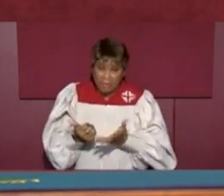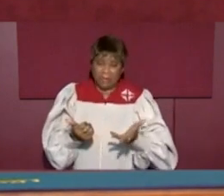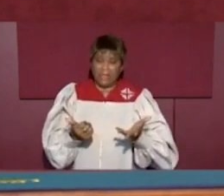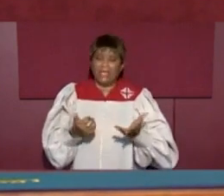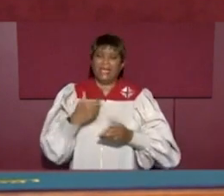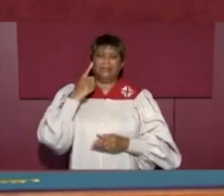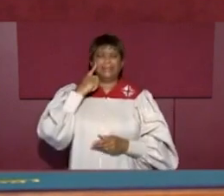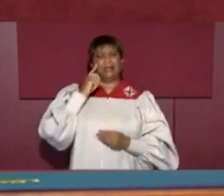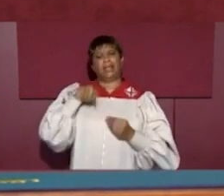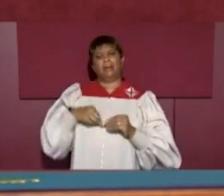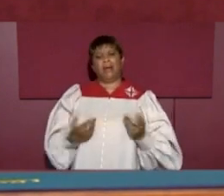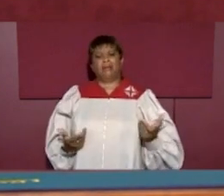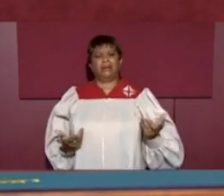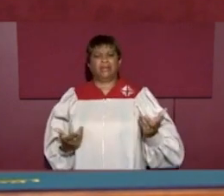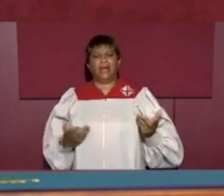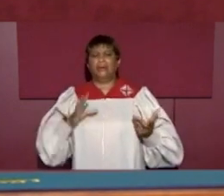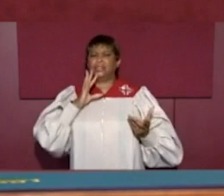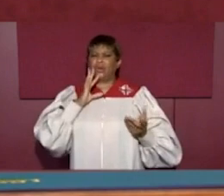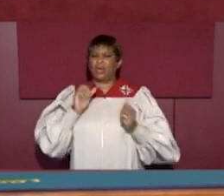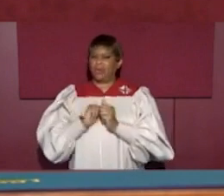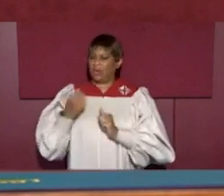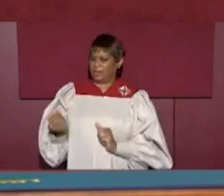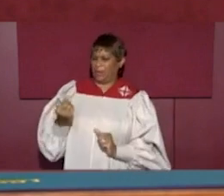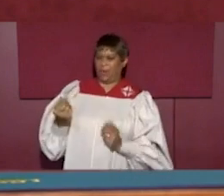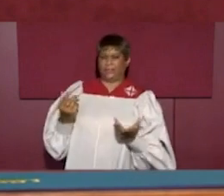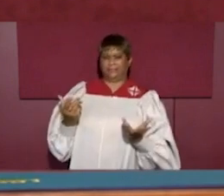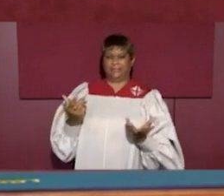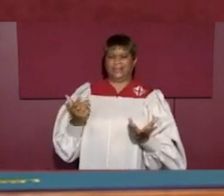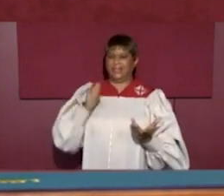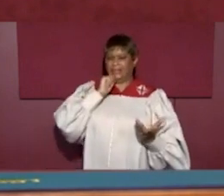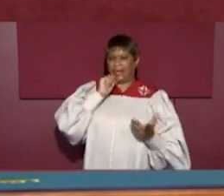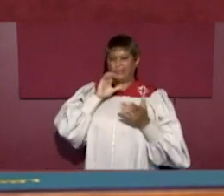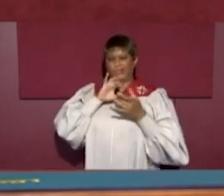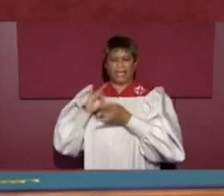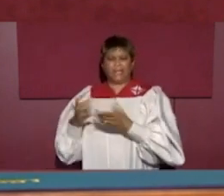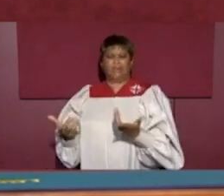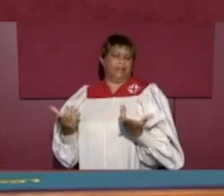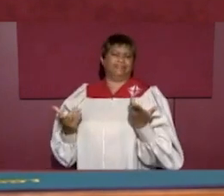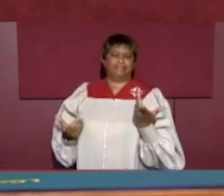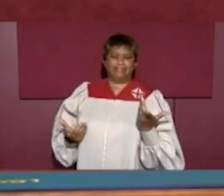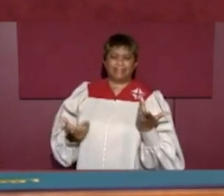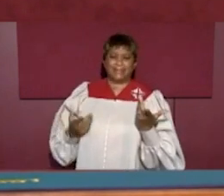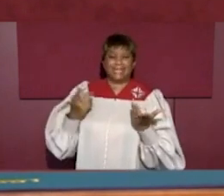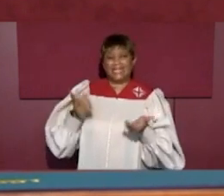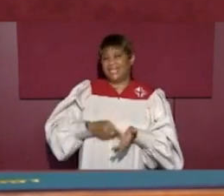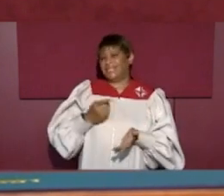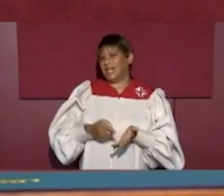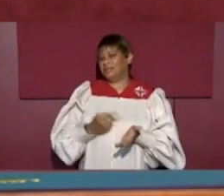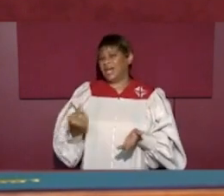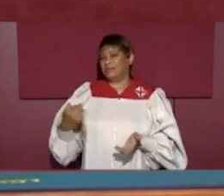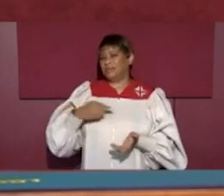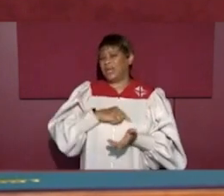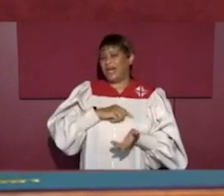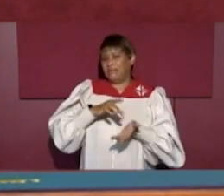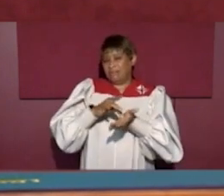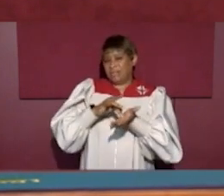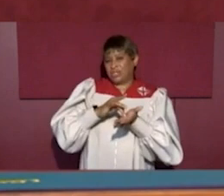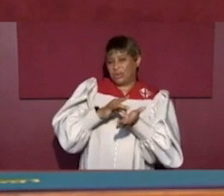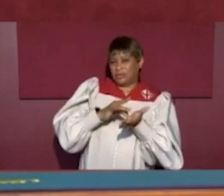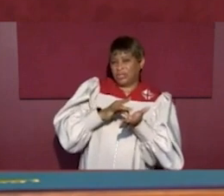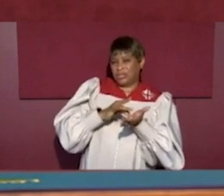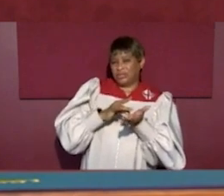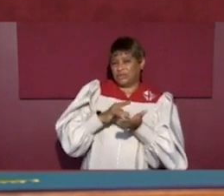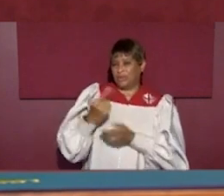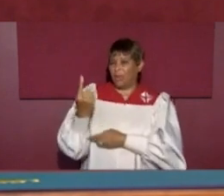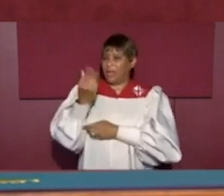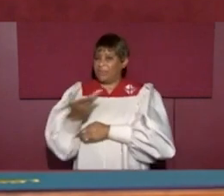thinking about this. I was talking to someone in an unrelated way, but you know, sometimes we have prescriptions for one thing that messes